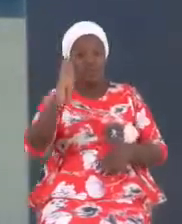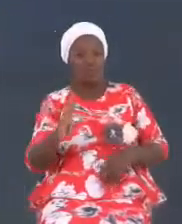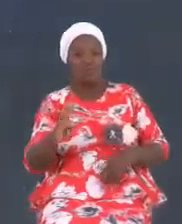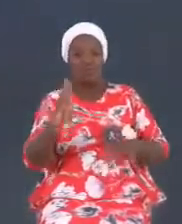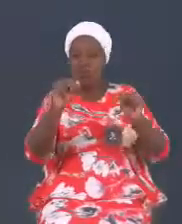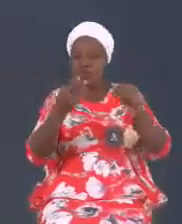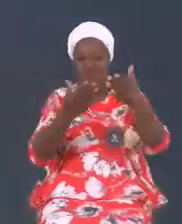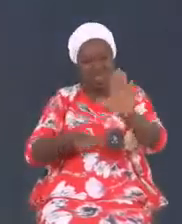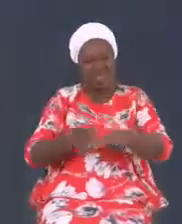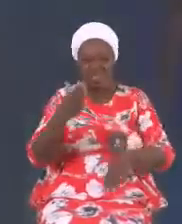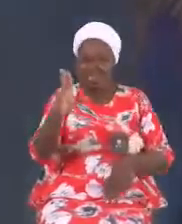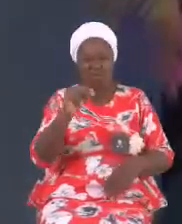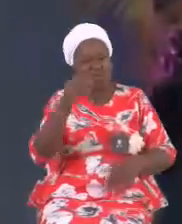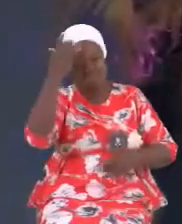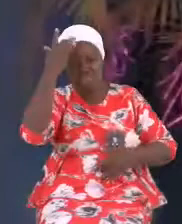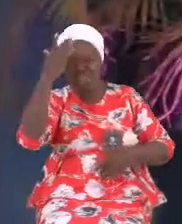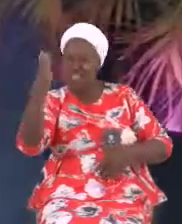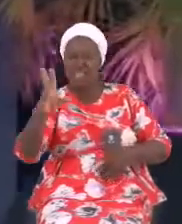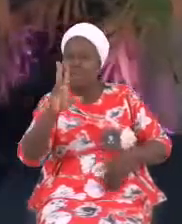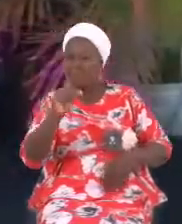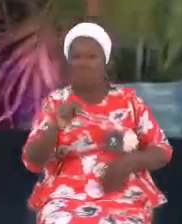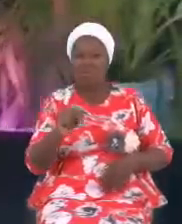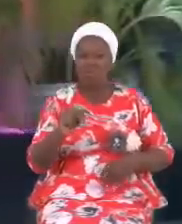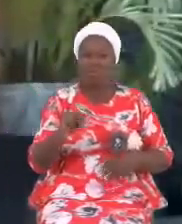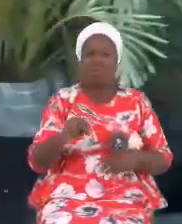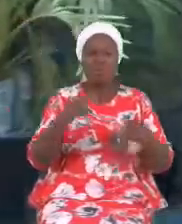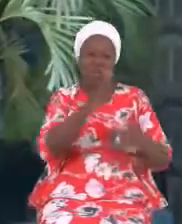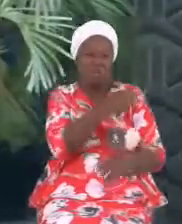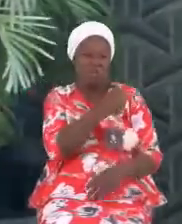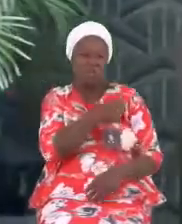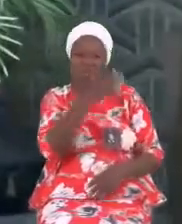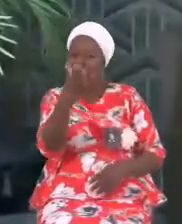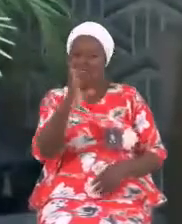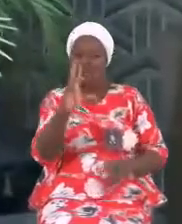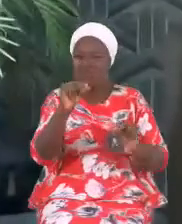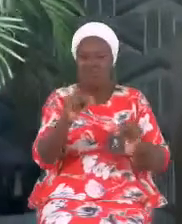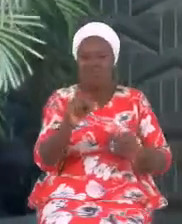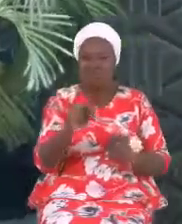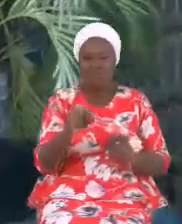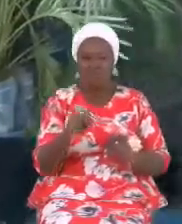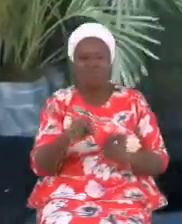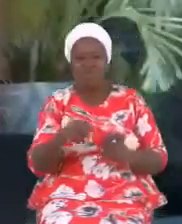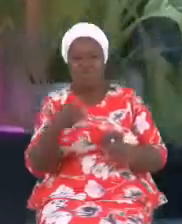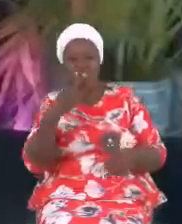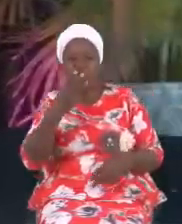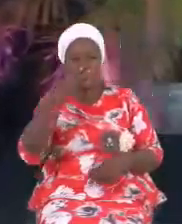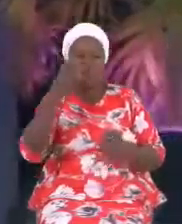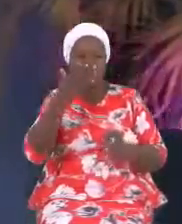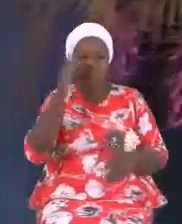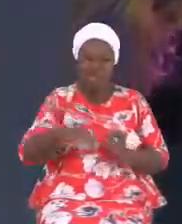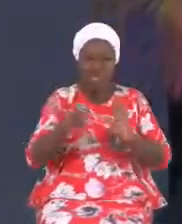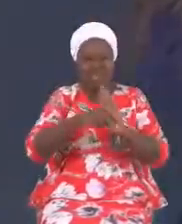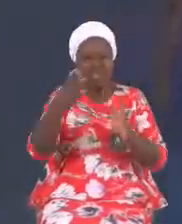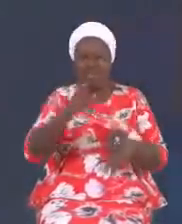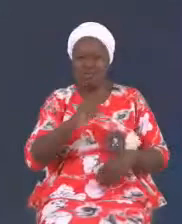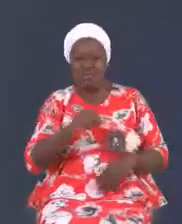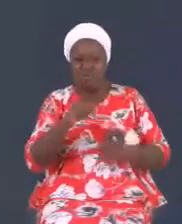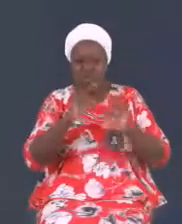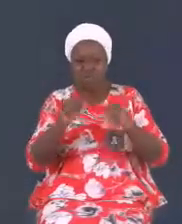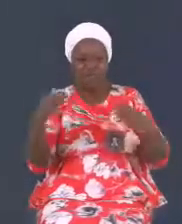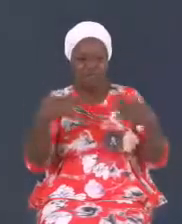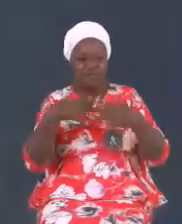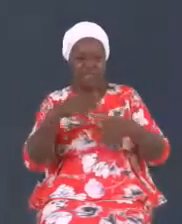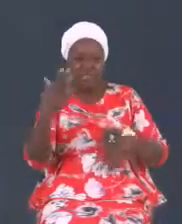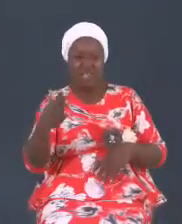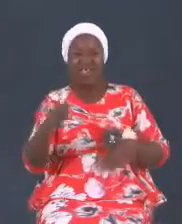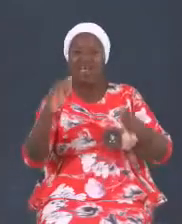there. There's no sickness there. There's no hospital there. There's no violence there. There's no fear there. That